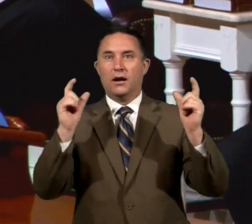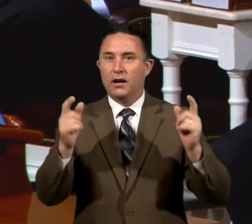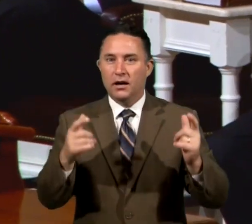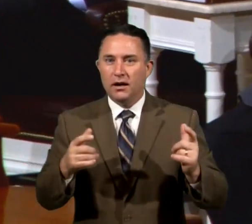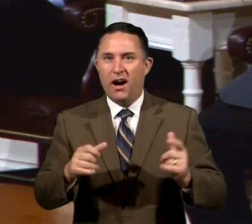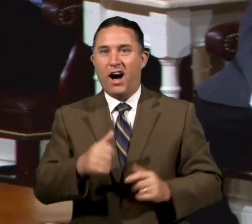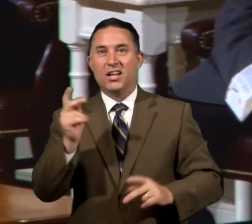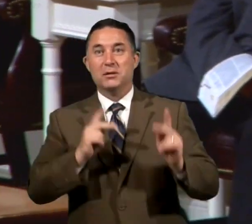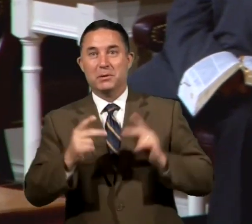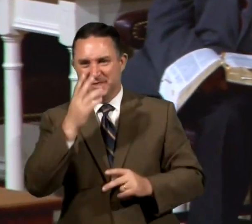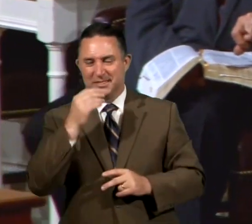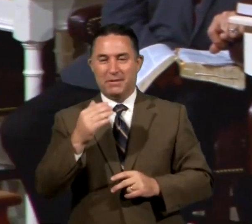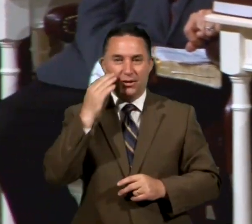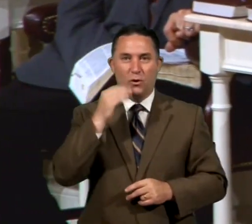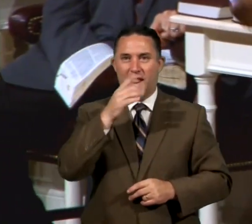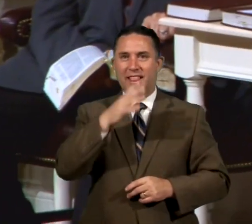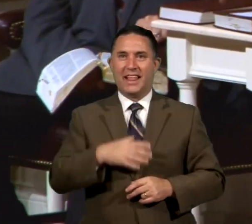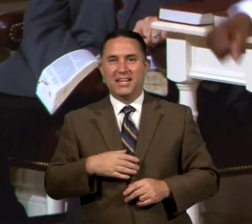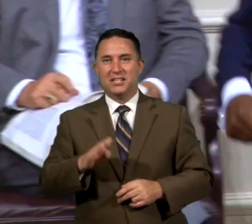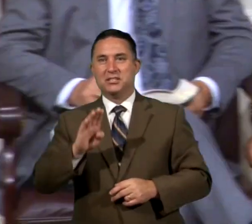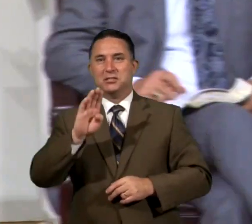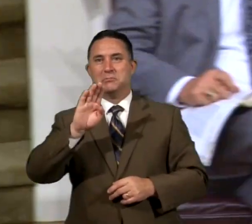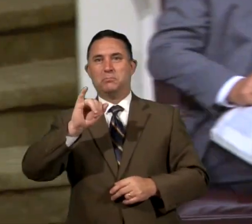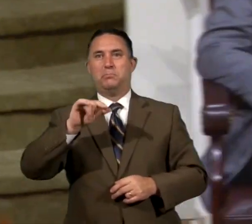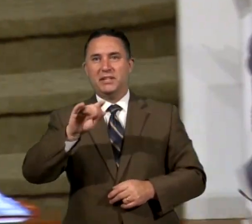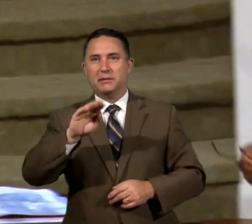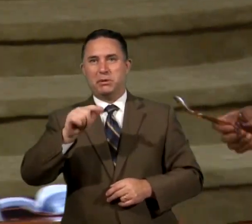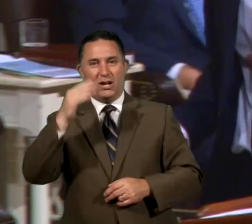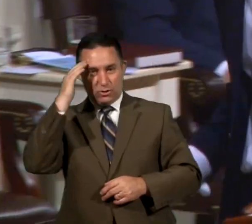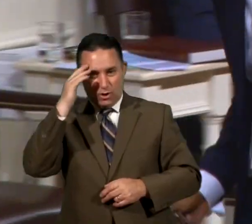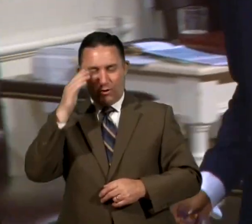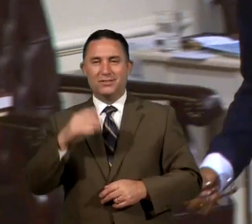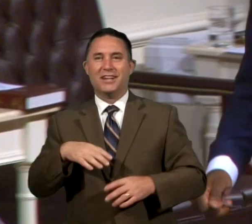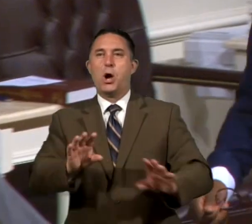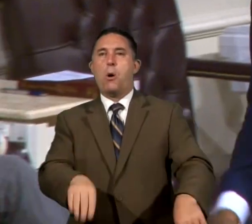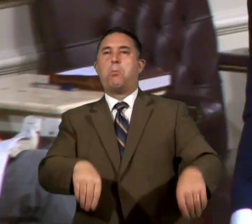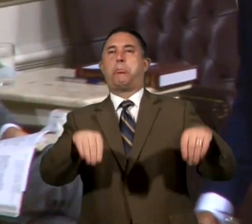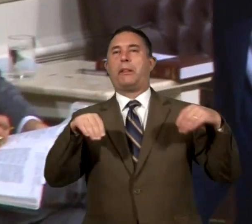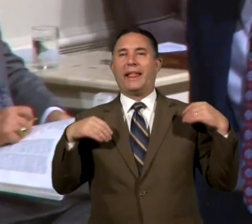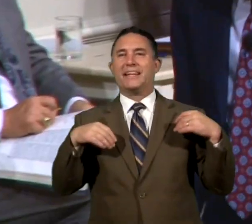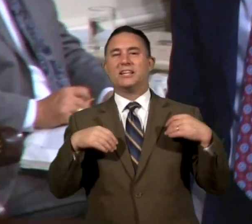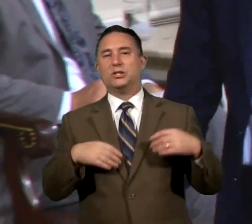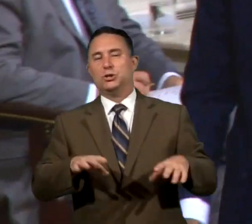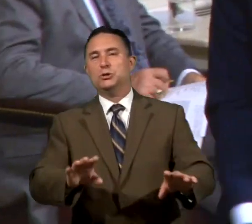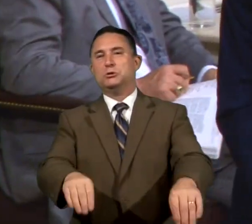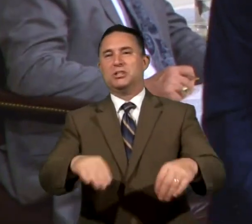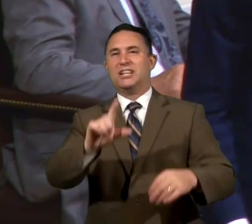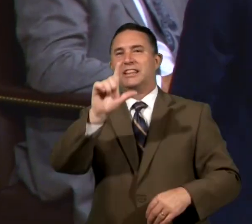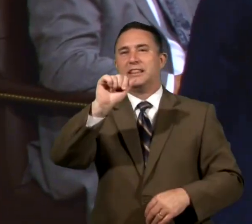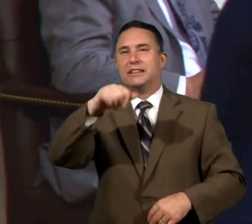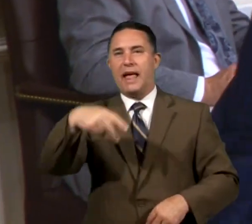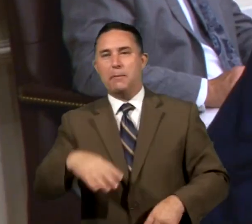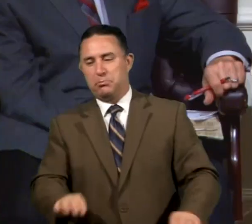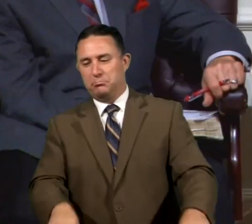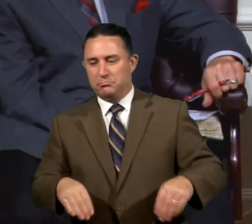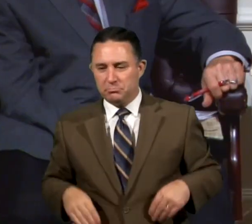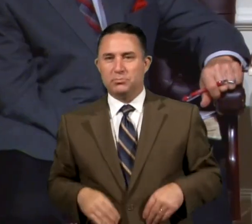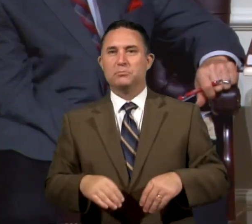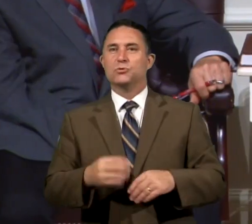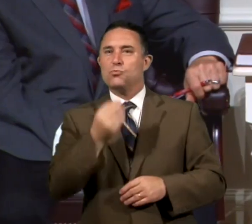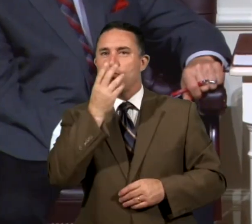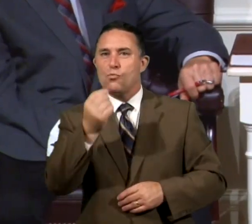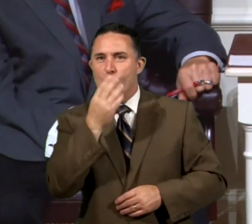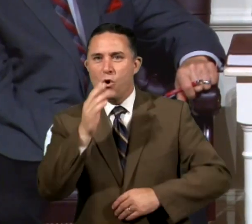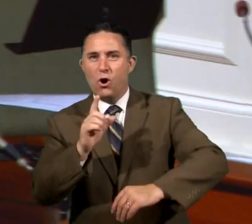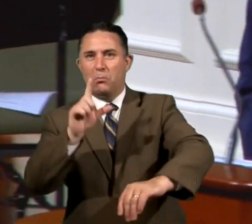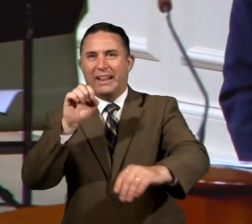other people that sleep here. I know the ladies with the big bags. I know what you got in the bag. You got a blanket in there. And what you do is you throw it on your lap, and you warm those legs up.